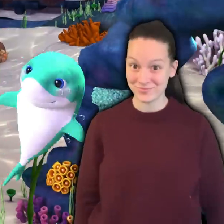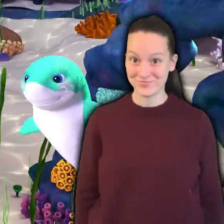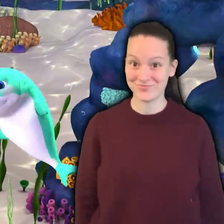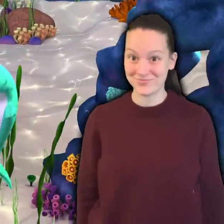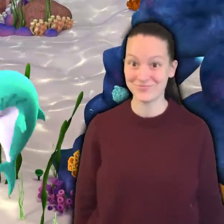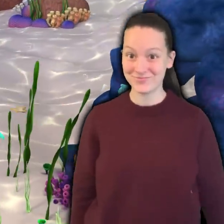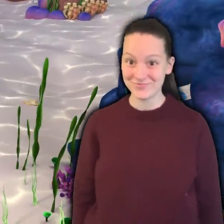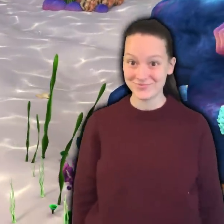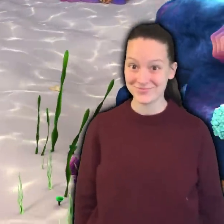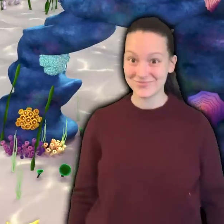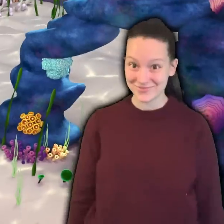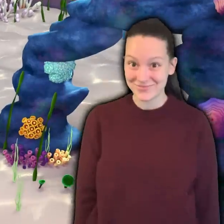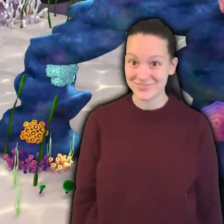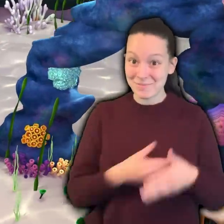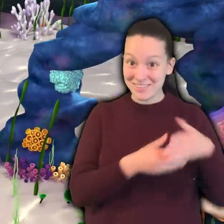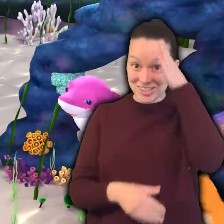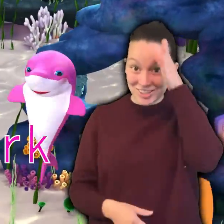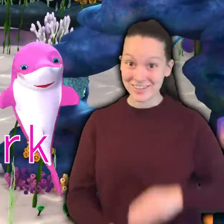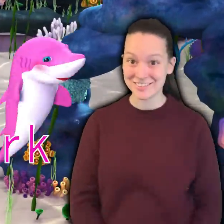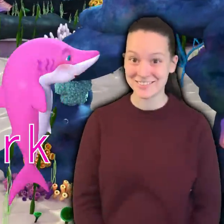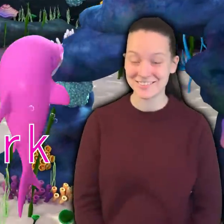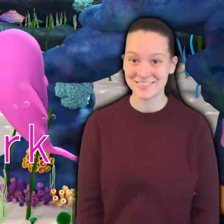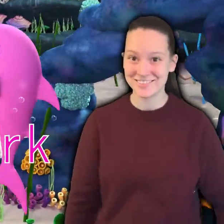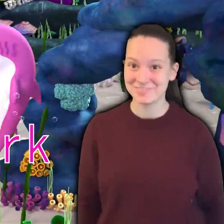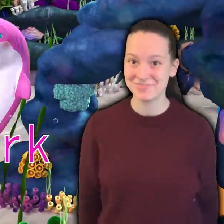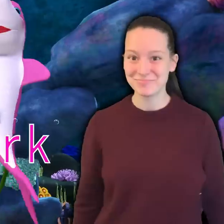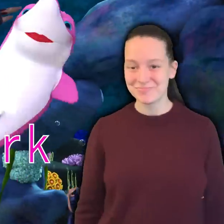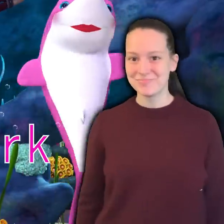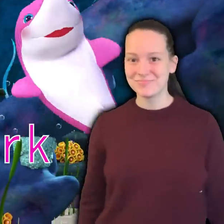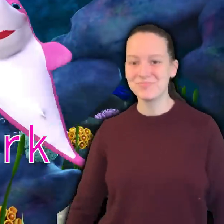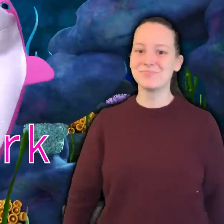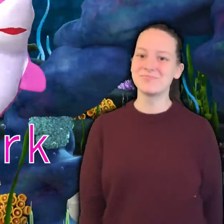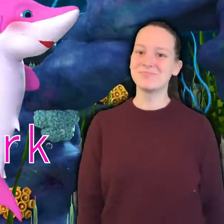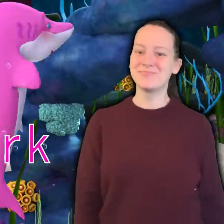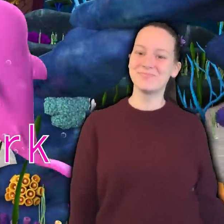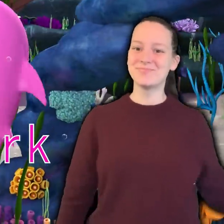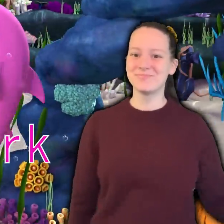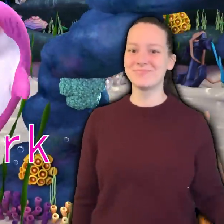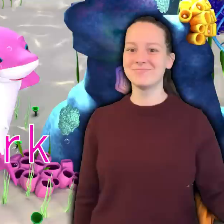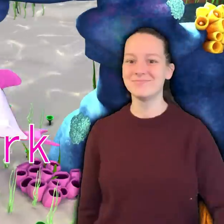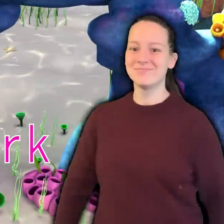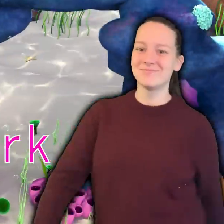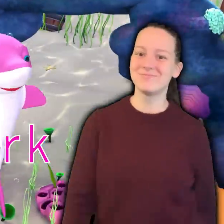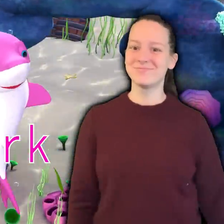thank you baby shark foreign